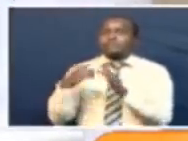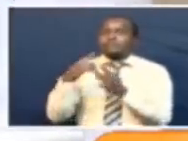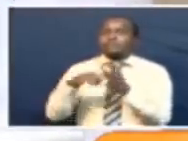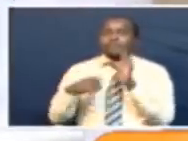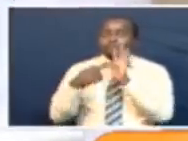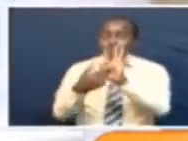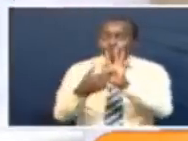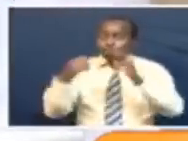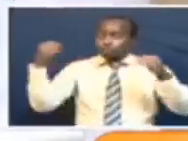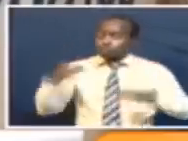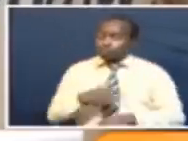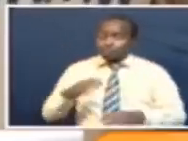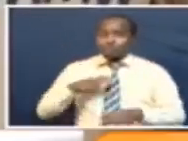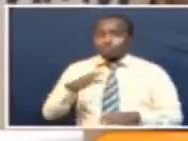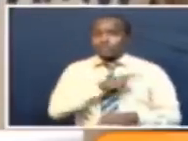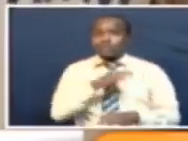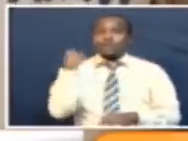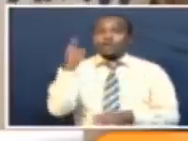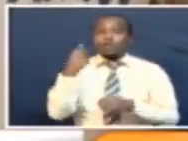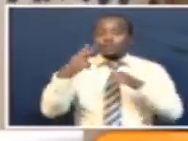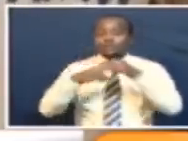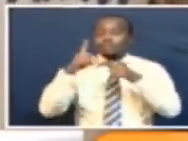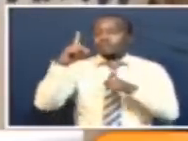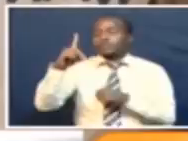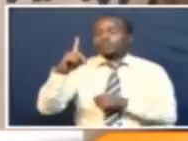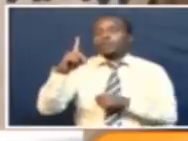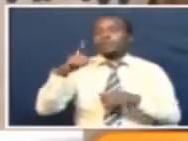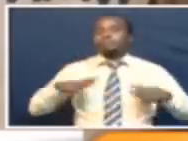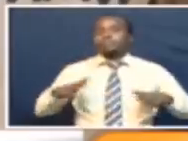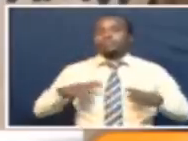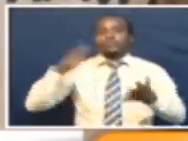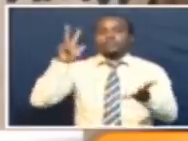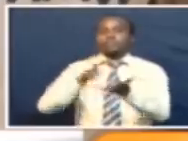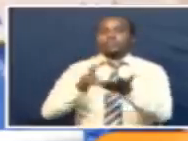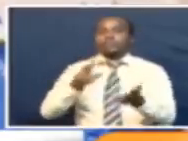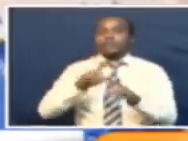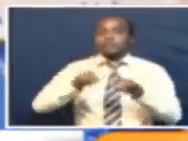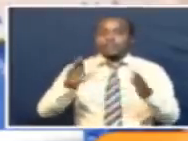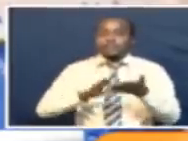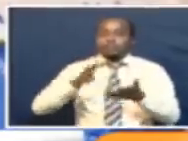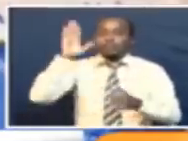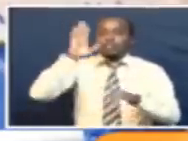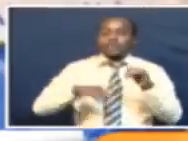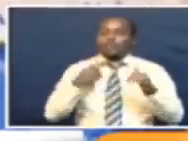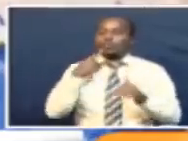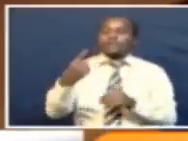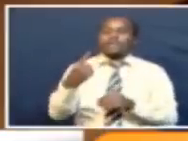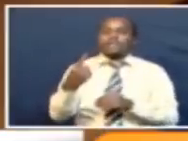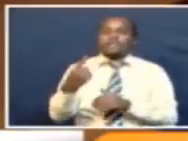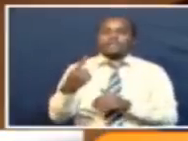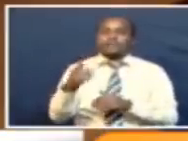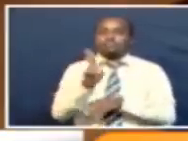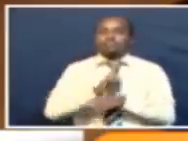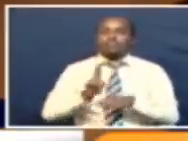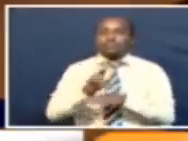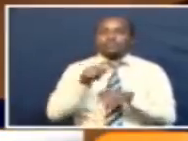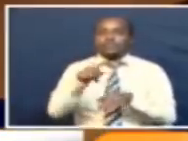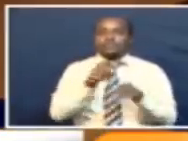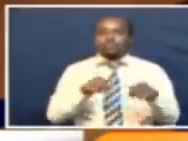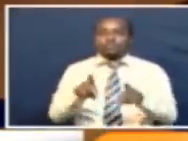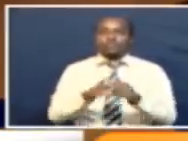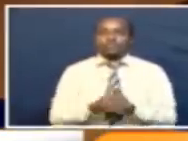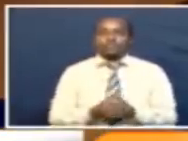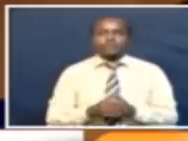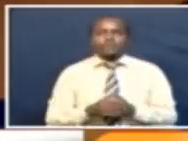that only 71 traders had been cleared to bring in sugar, but over 100 importers took advantage. Or were you also, as